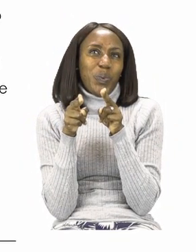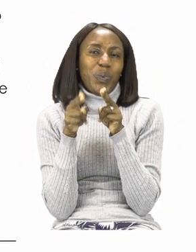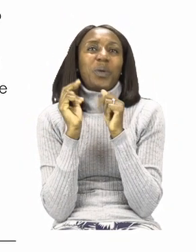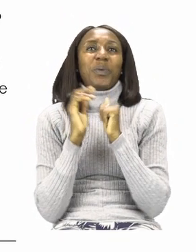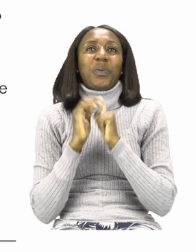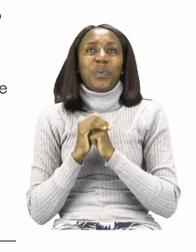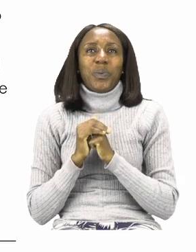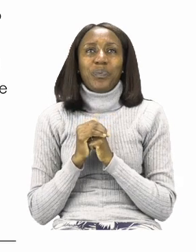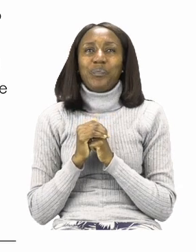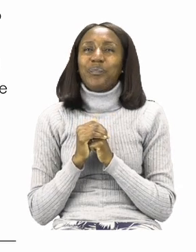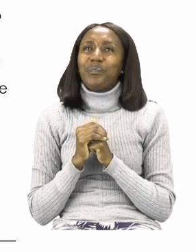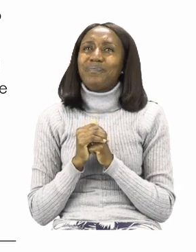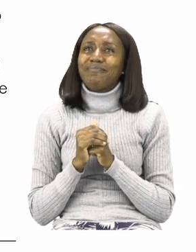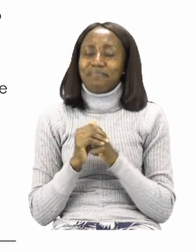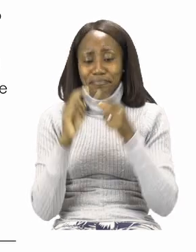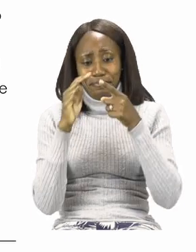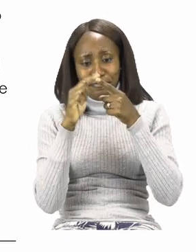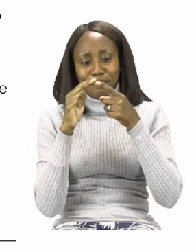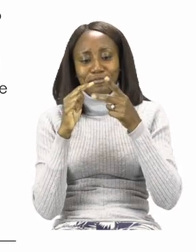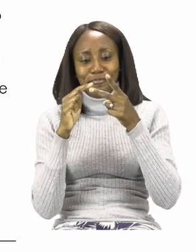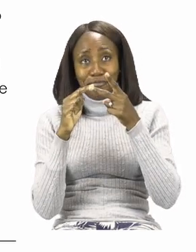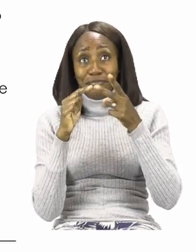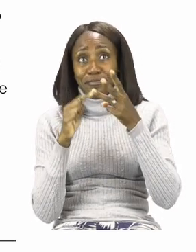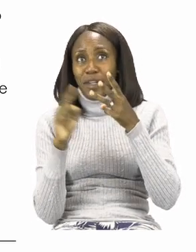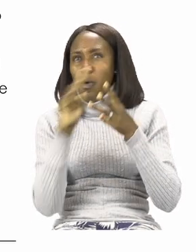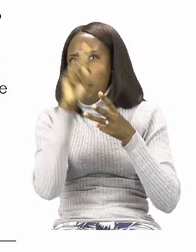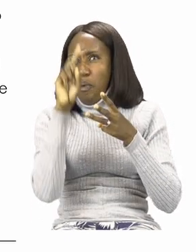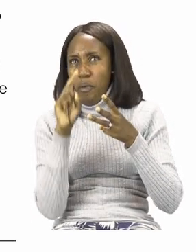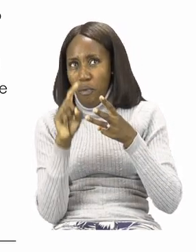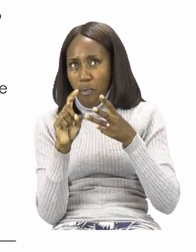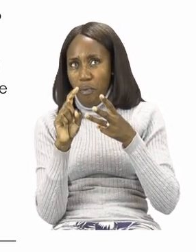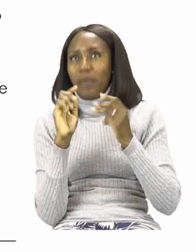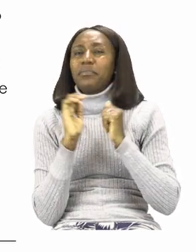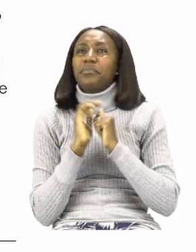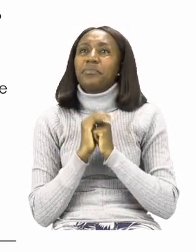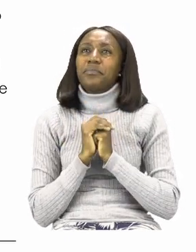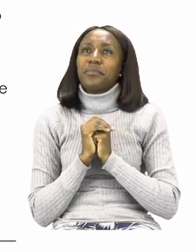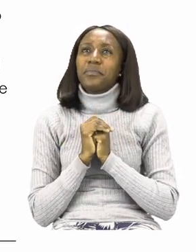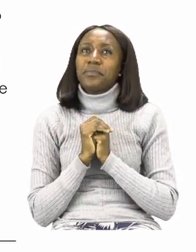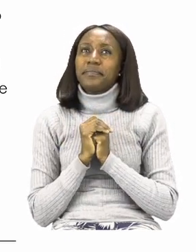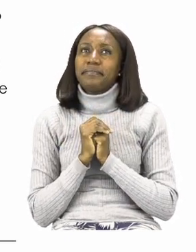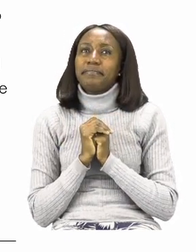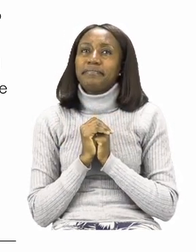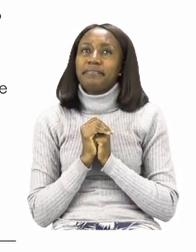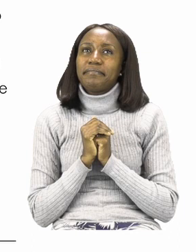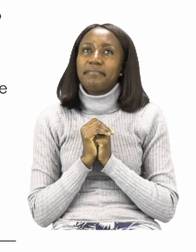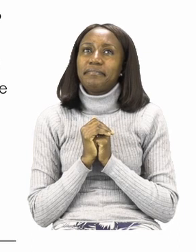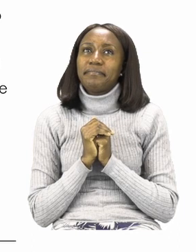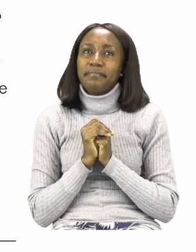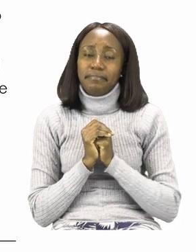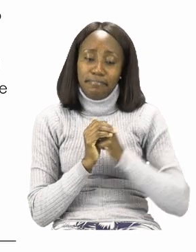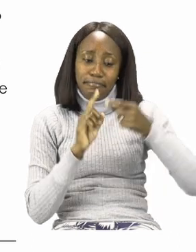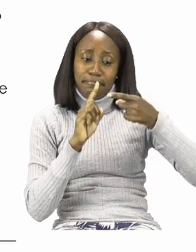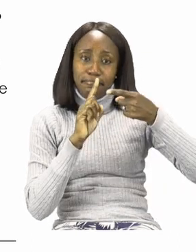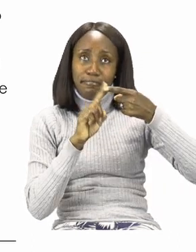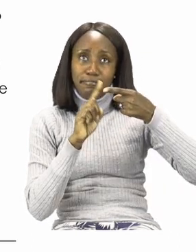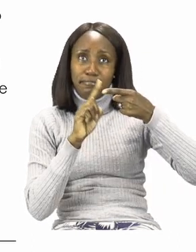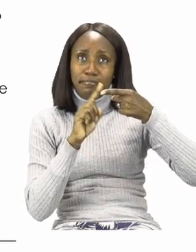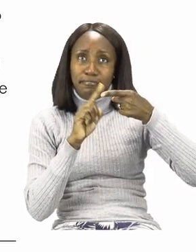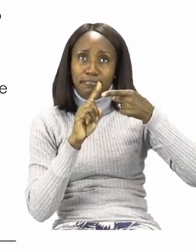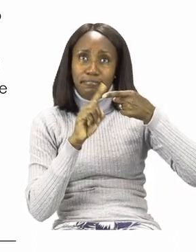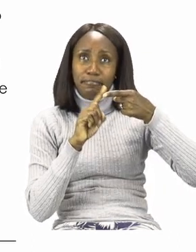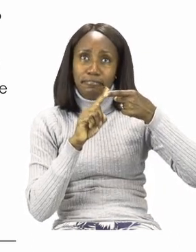Sam. Now we look at the questions below. Question number